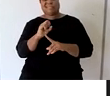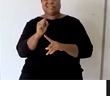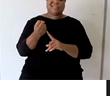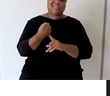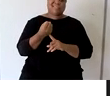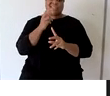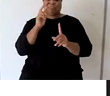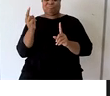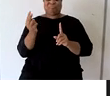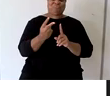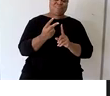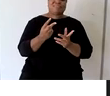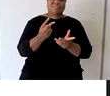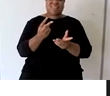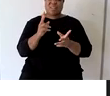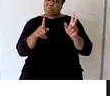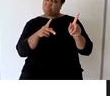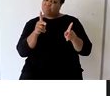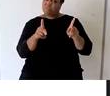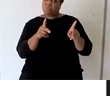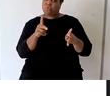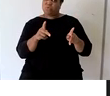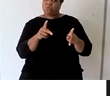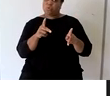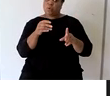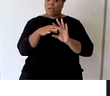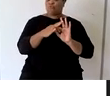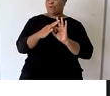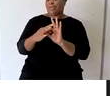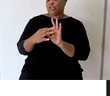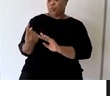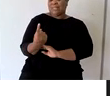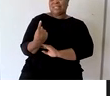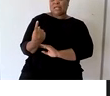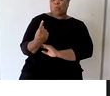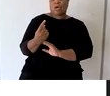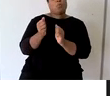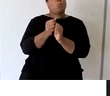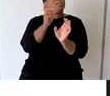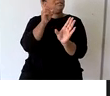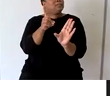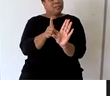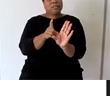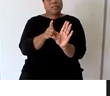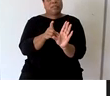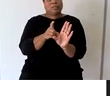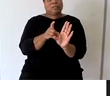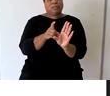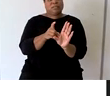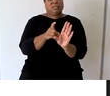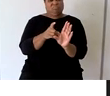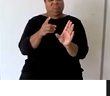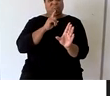that, you know, people who are in a relationship with somebody with a disability, that is an able-bodied